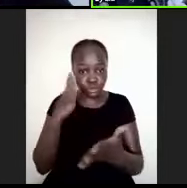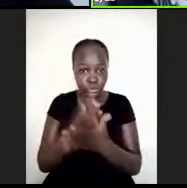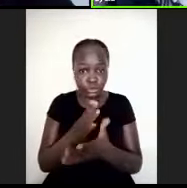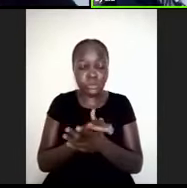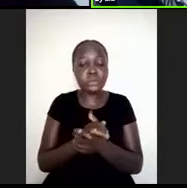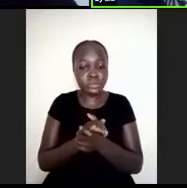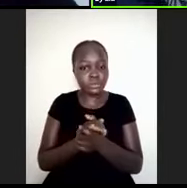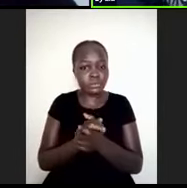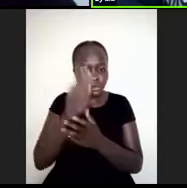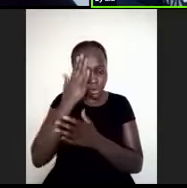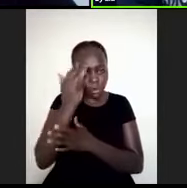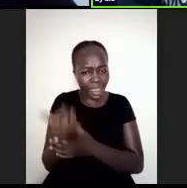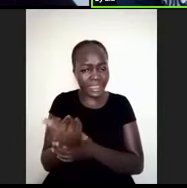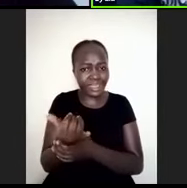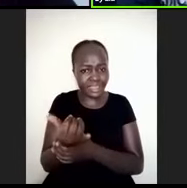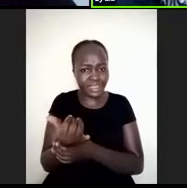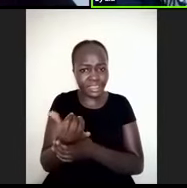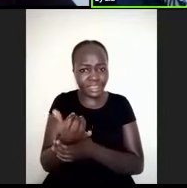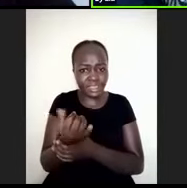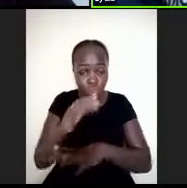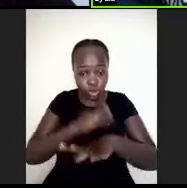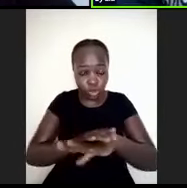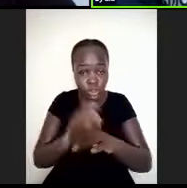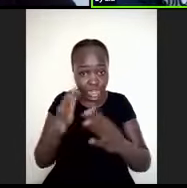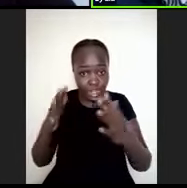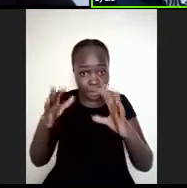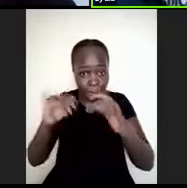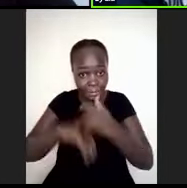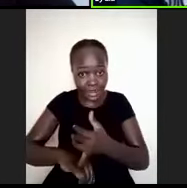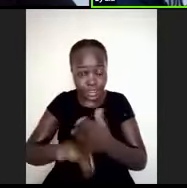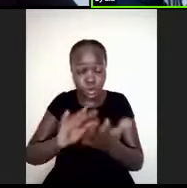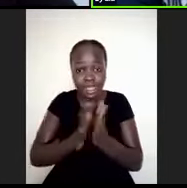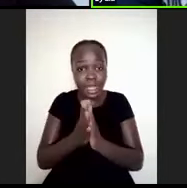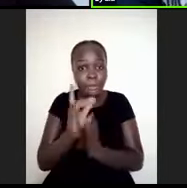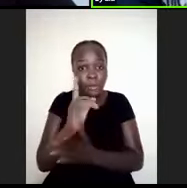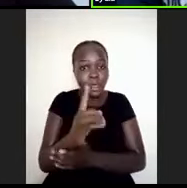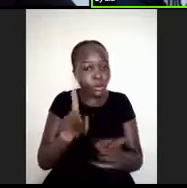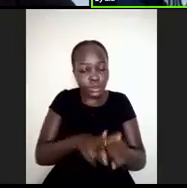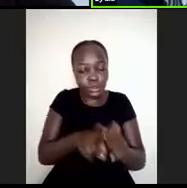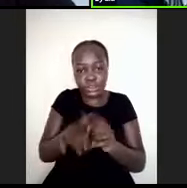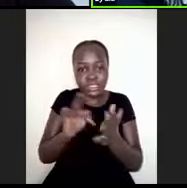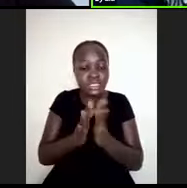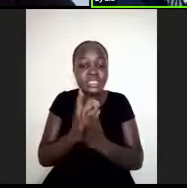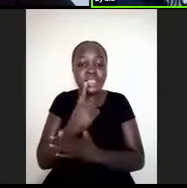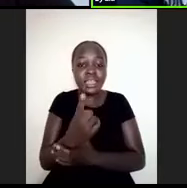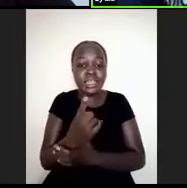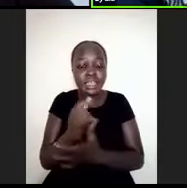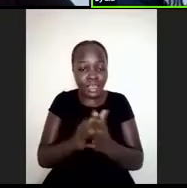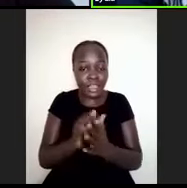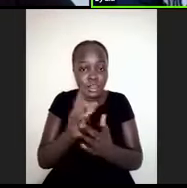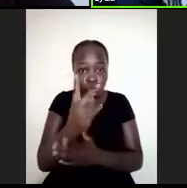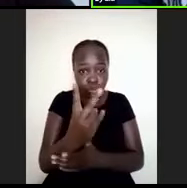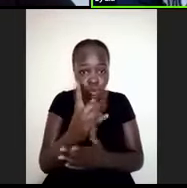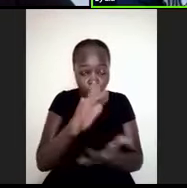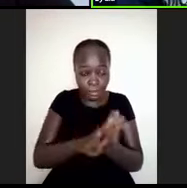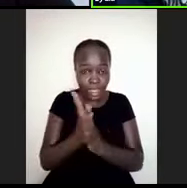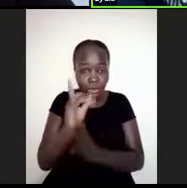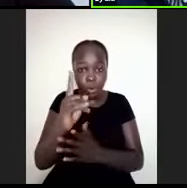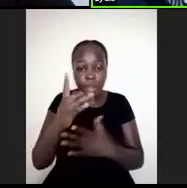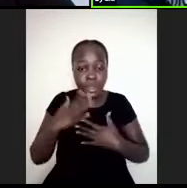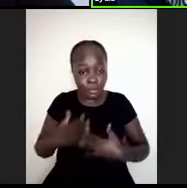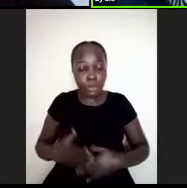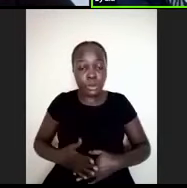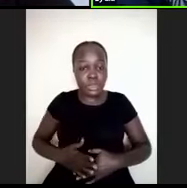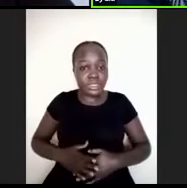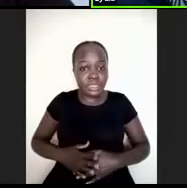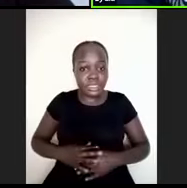Why it is good in marriage to become one, even Jesus said it, the two become one flesh. It